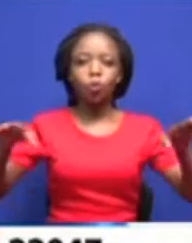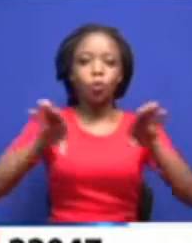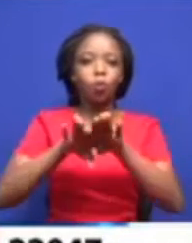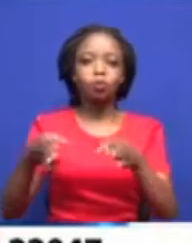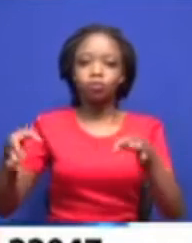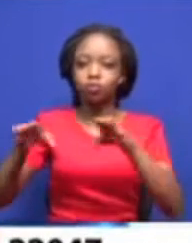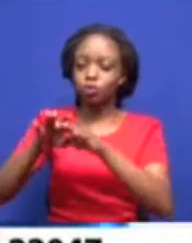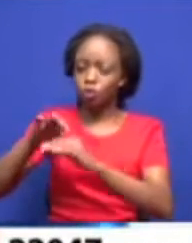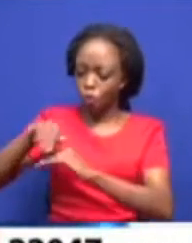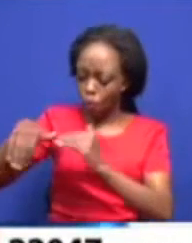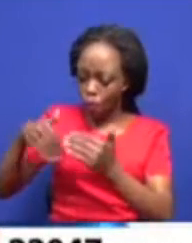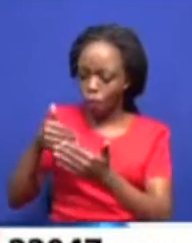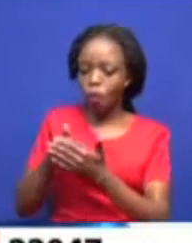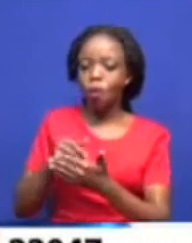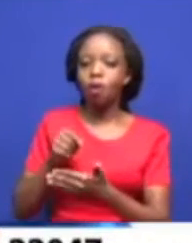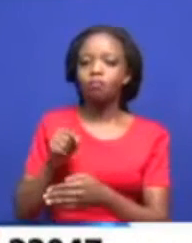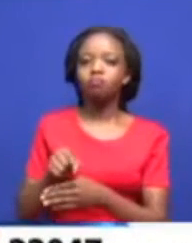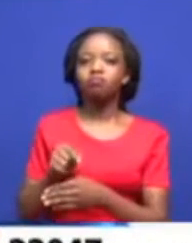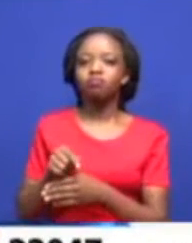all those